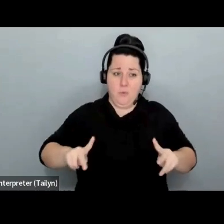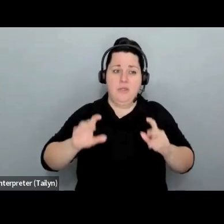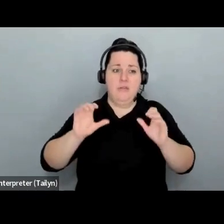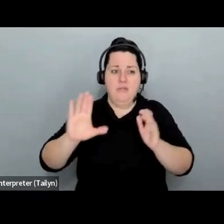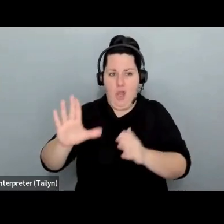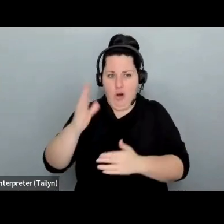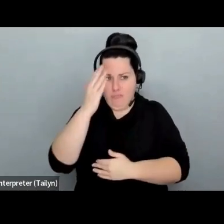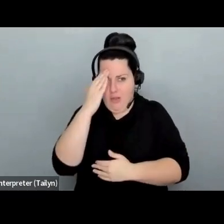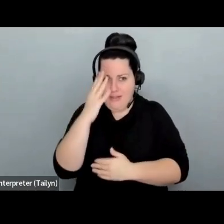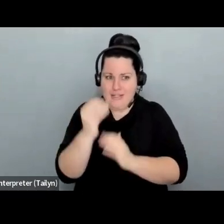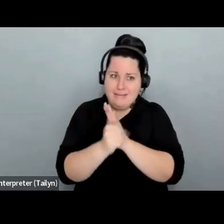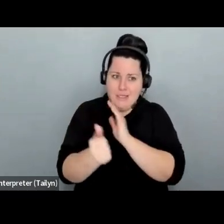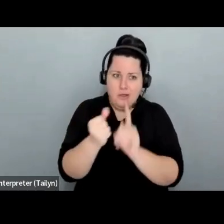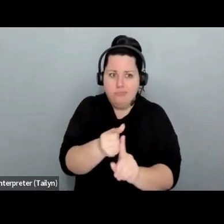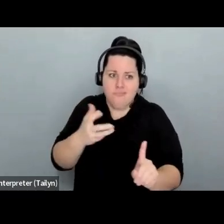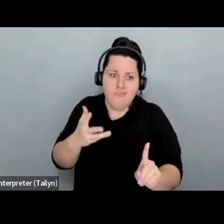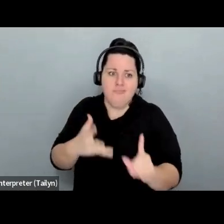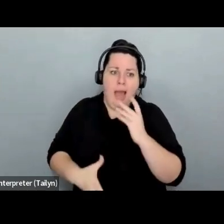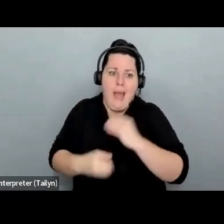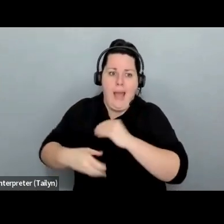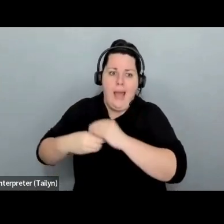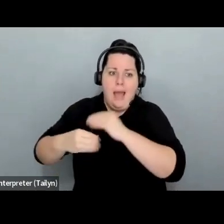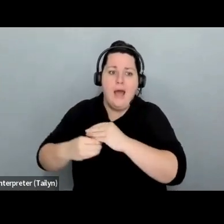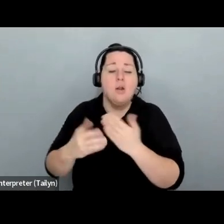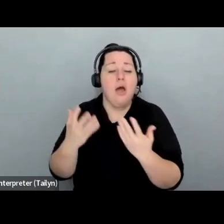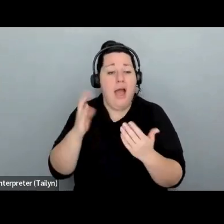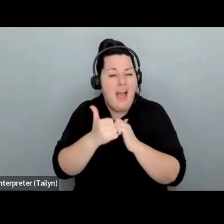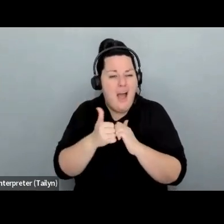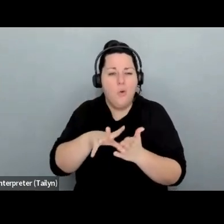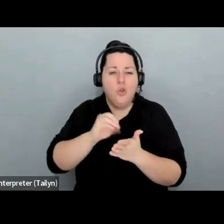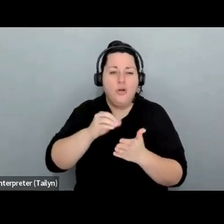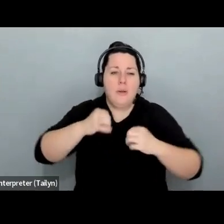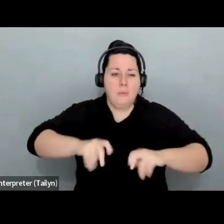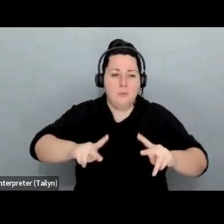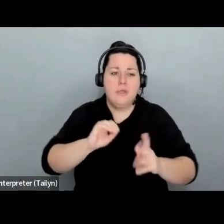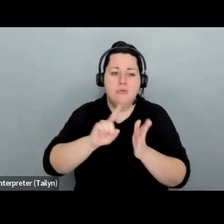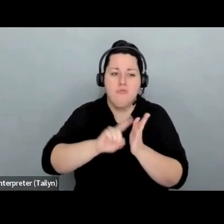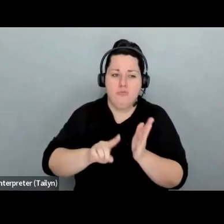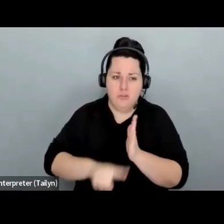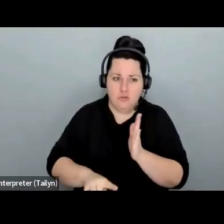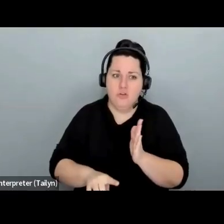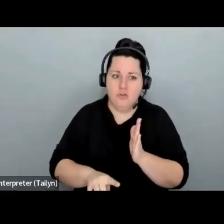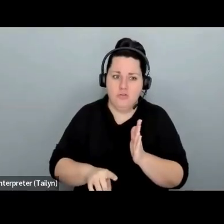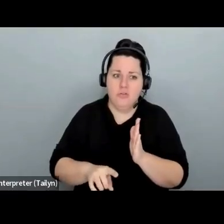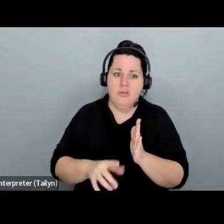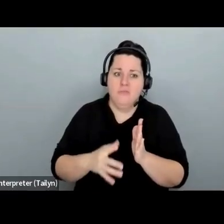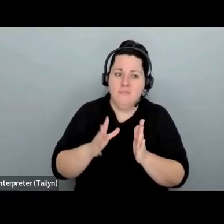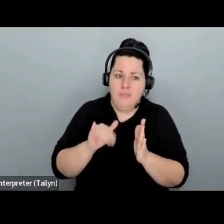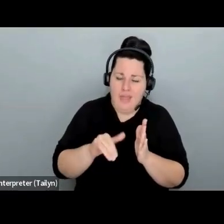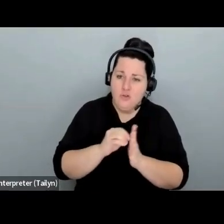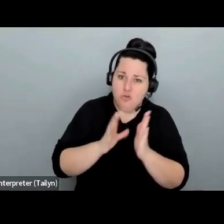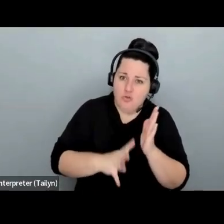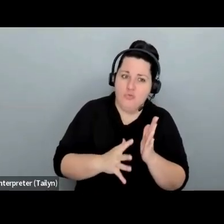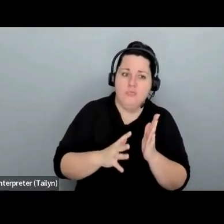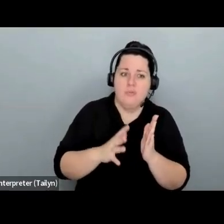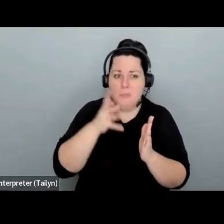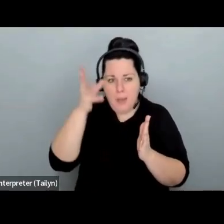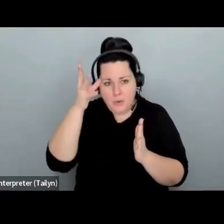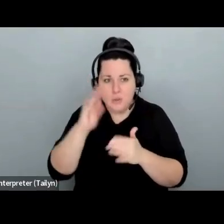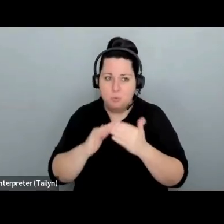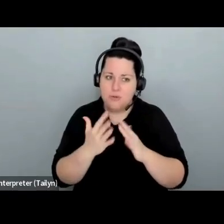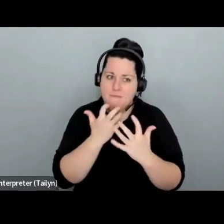their knowledge and skills through learning opportunities and research valued by students, parents, and